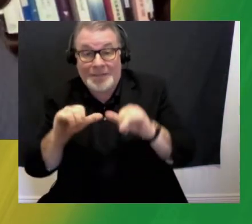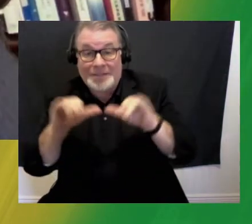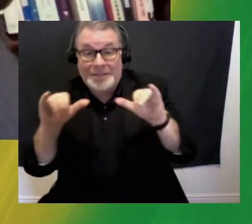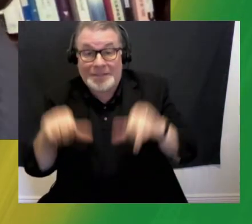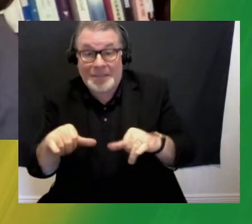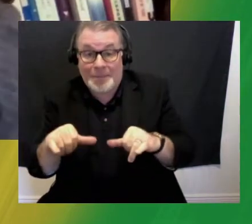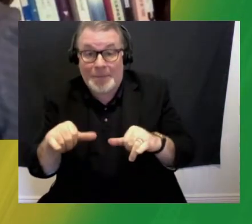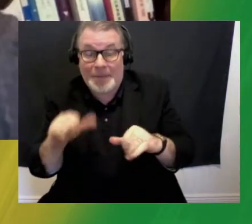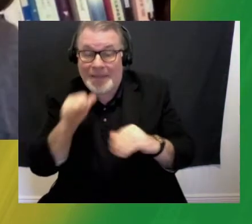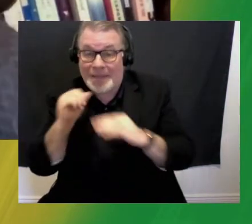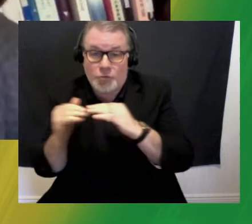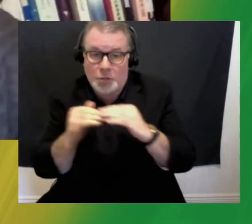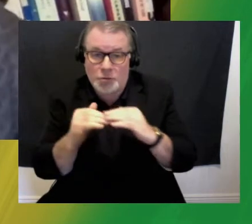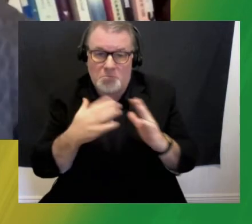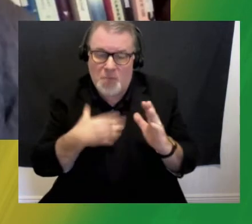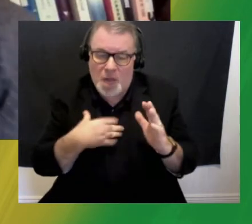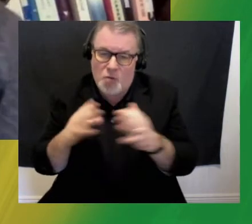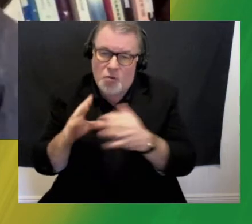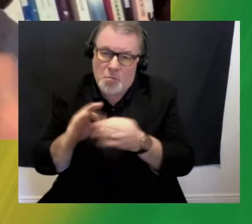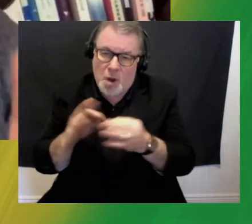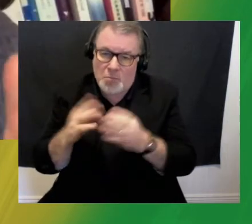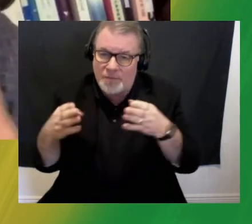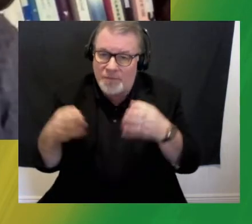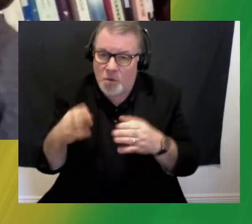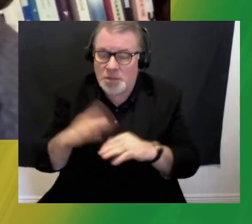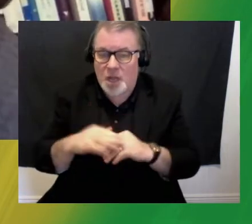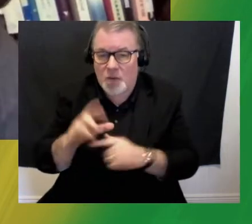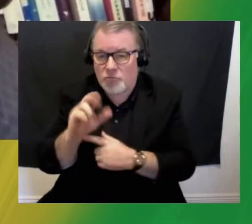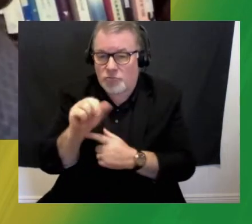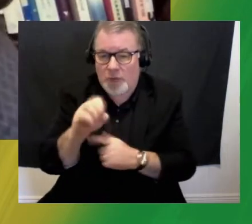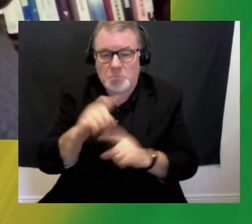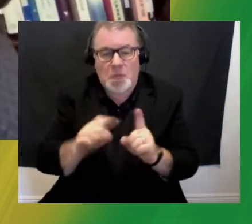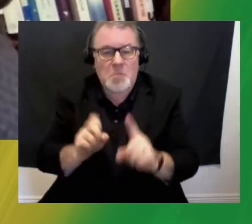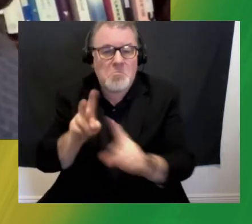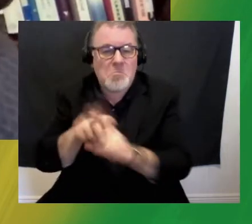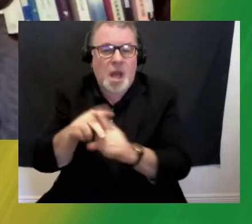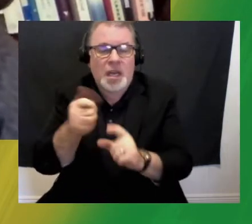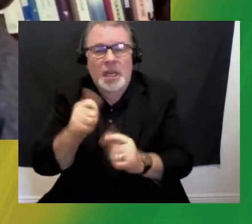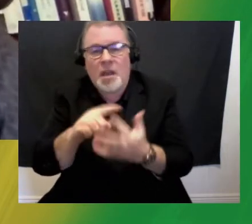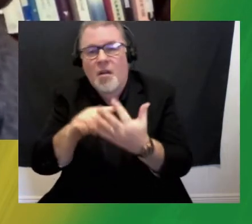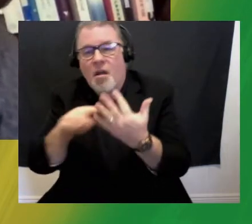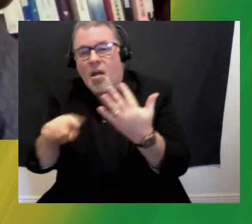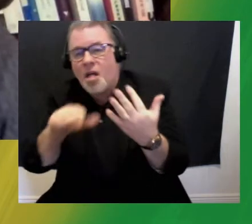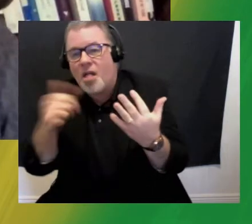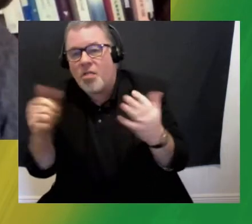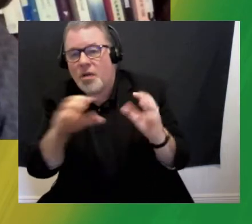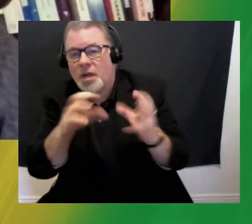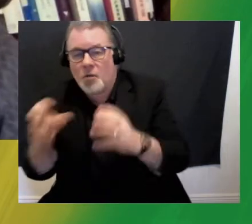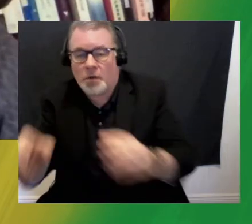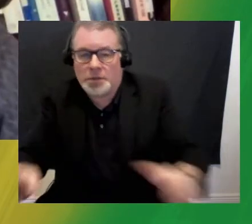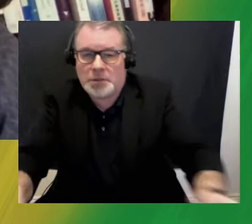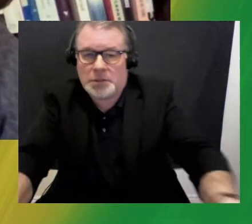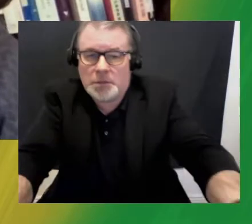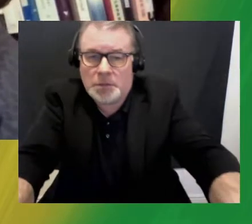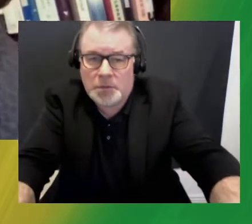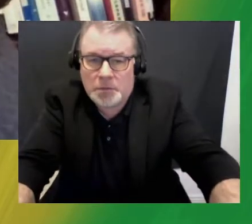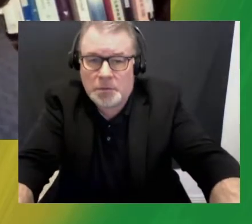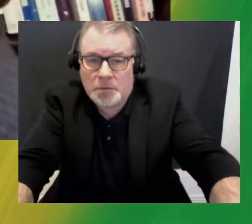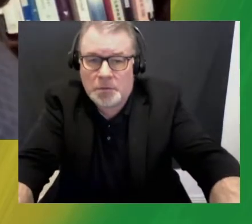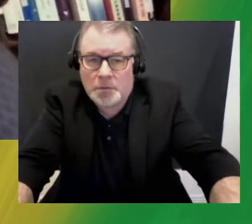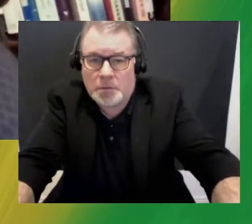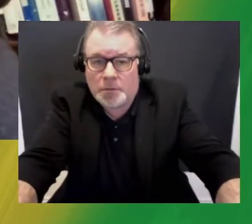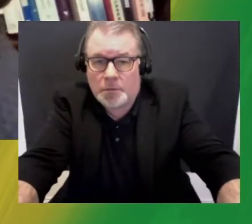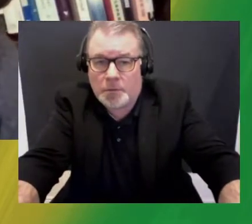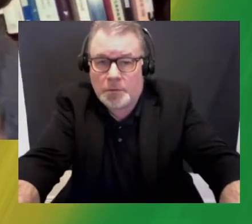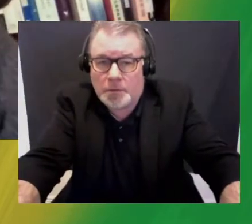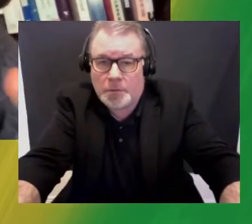my remarks may focus in on race, but you can apply them to any other of these categories. First and foremost, I'll get the easiest one out of the